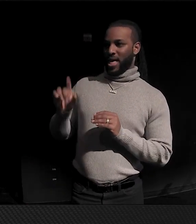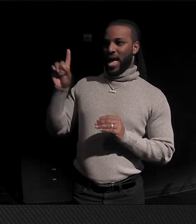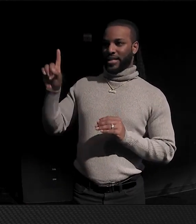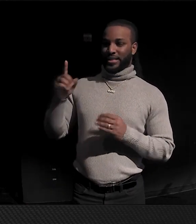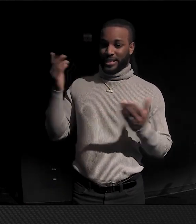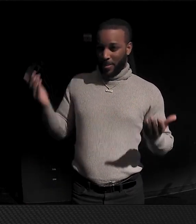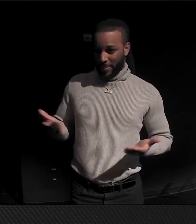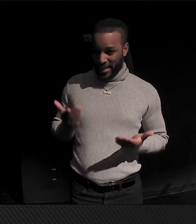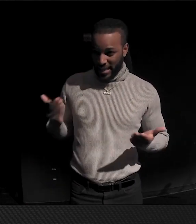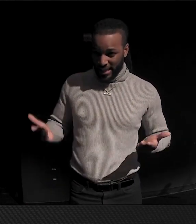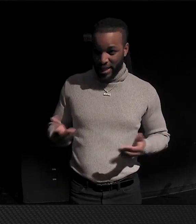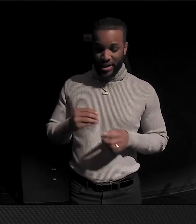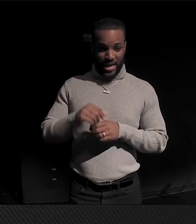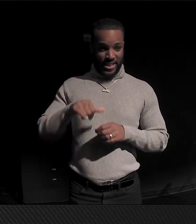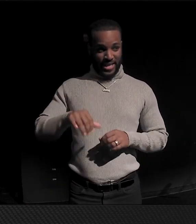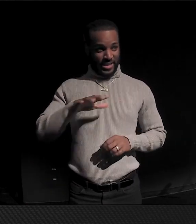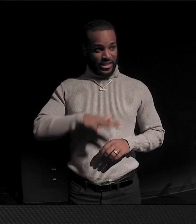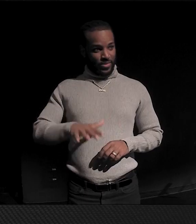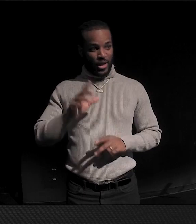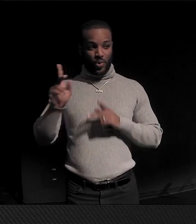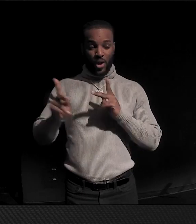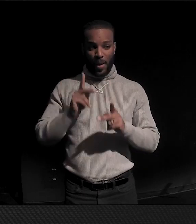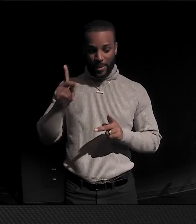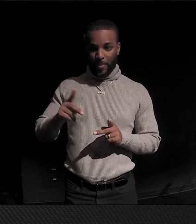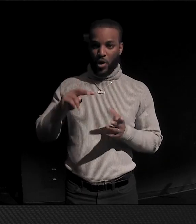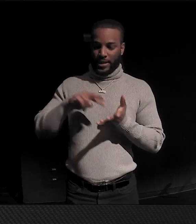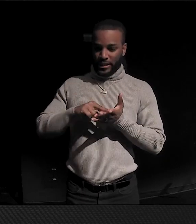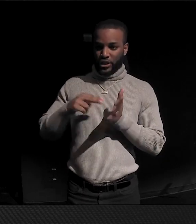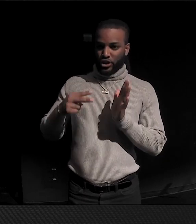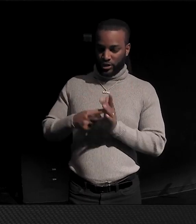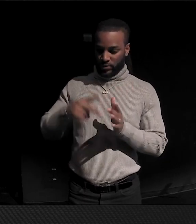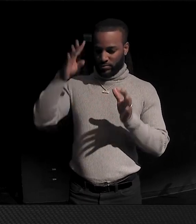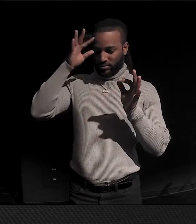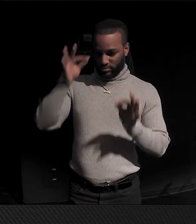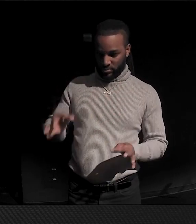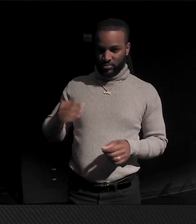the presence in this space where people are intentionally